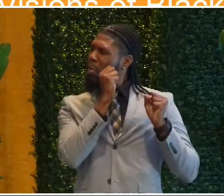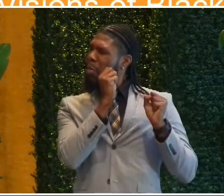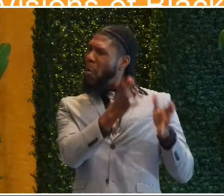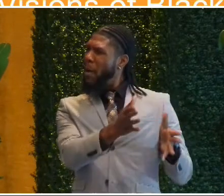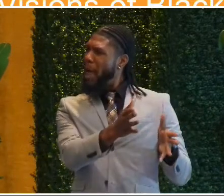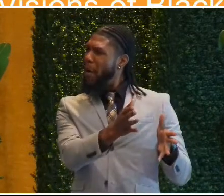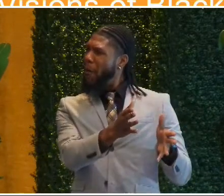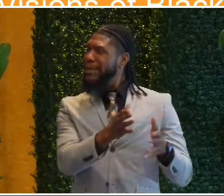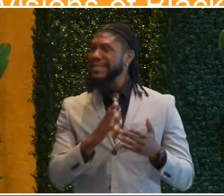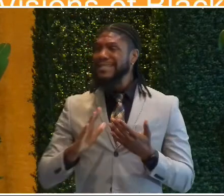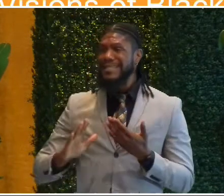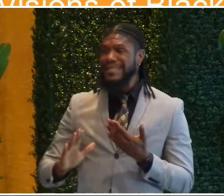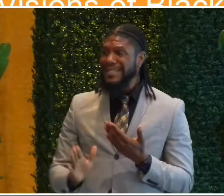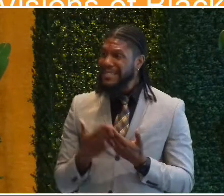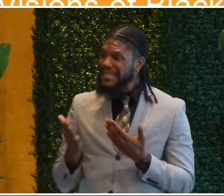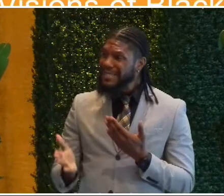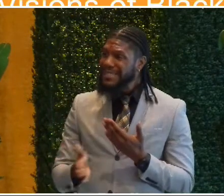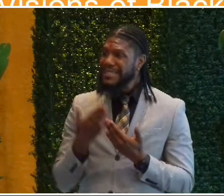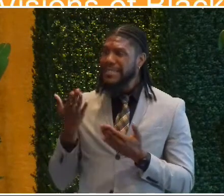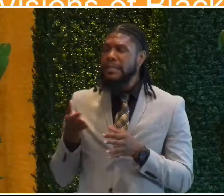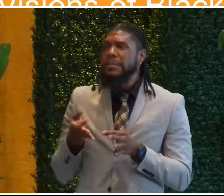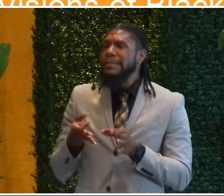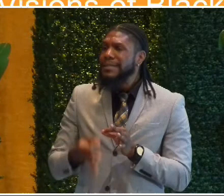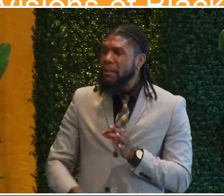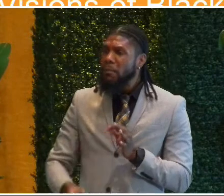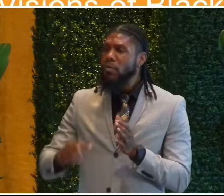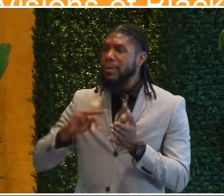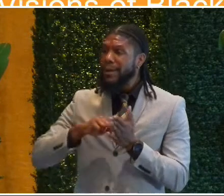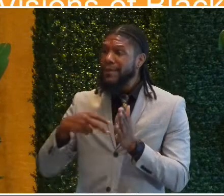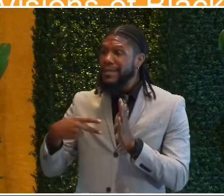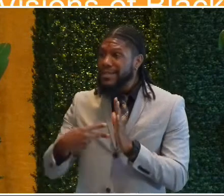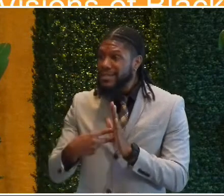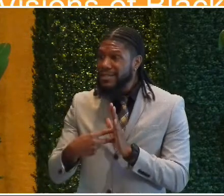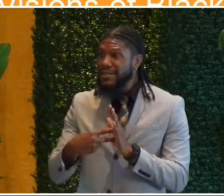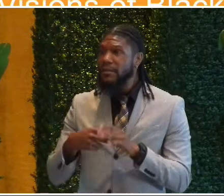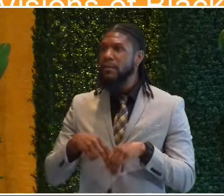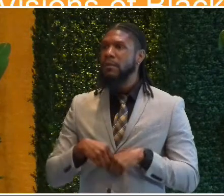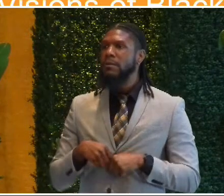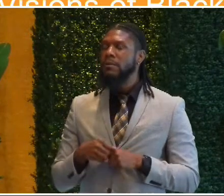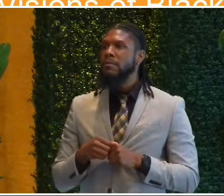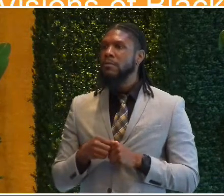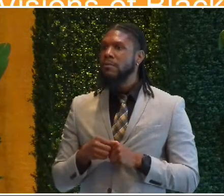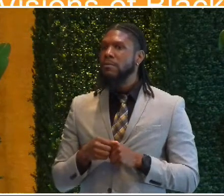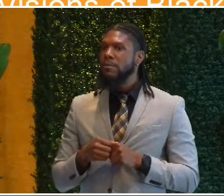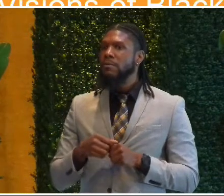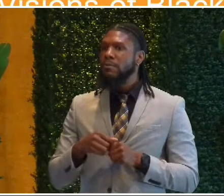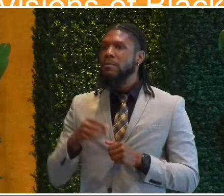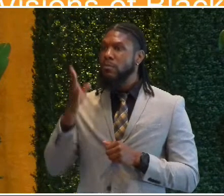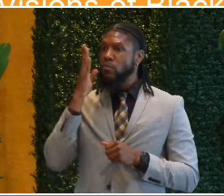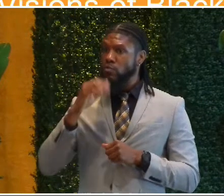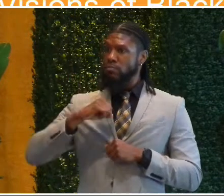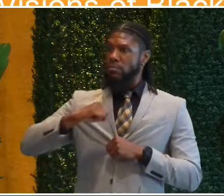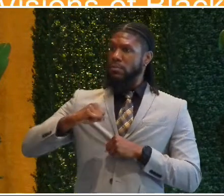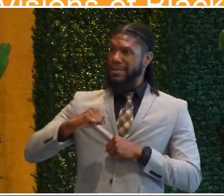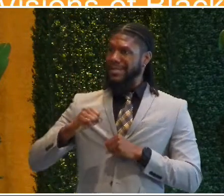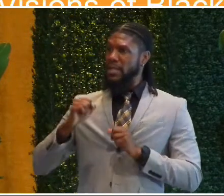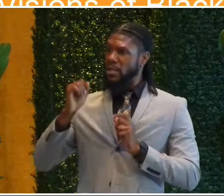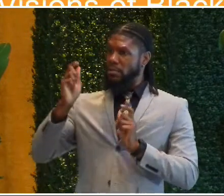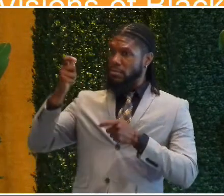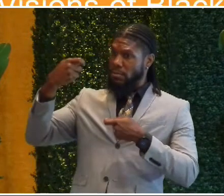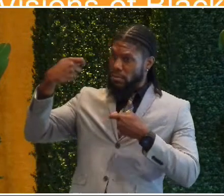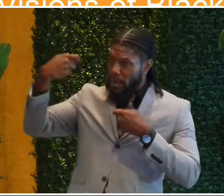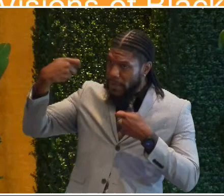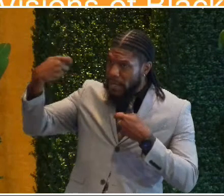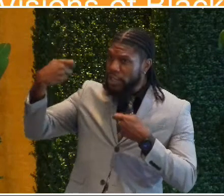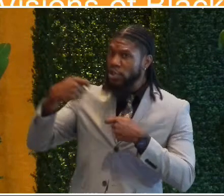so easy. It's such a simple definition. Are you going to resist domination and oppression, or are you going to enact it? If